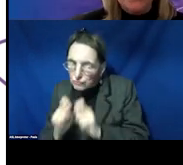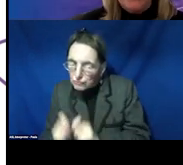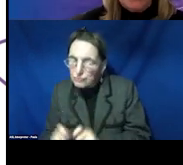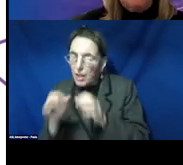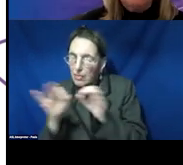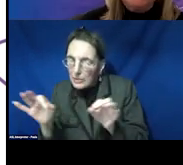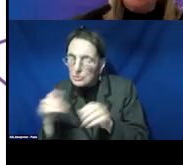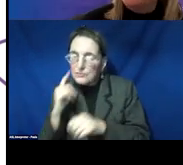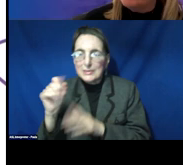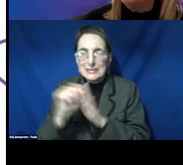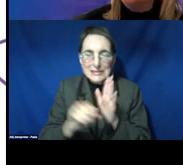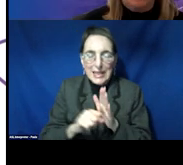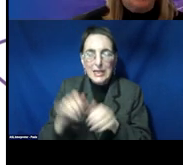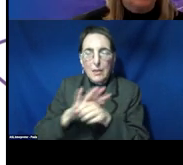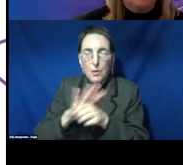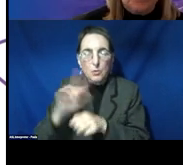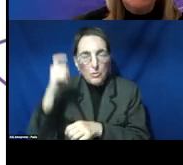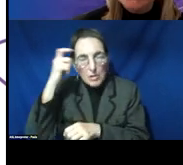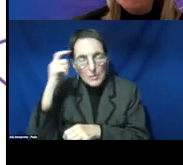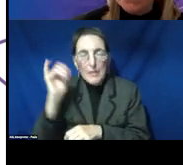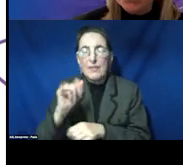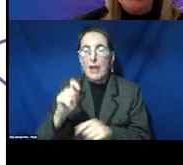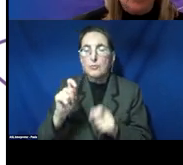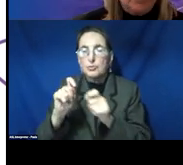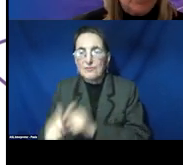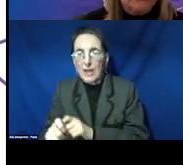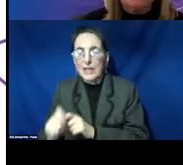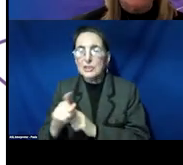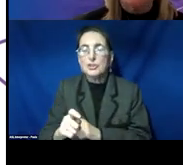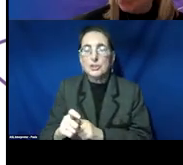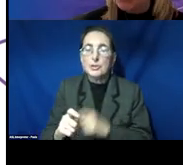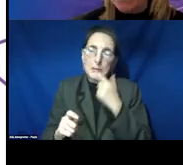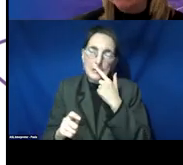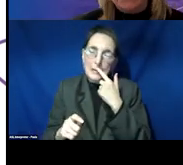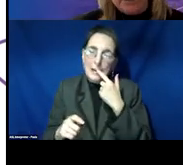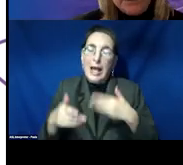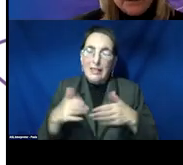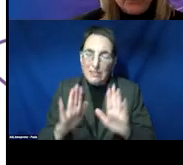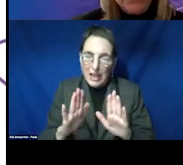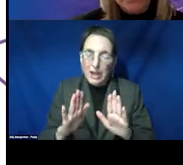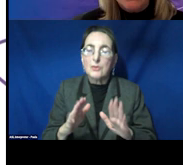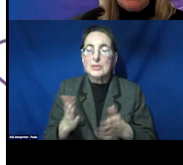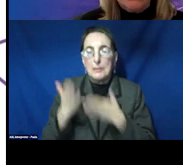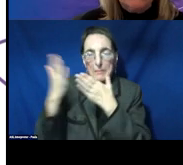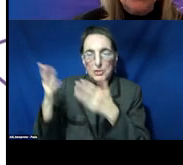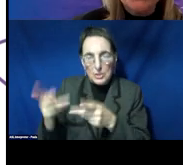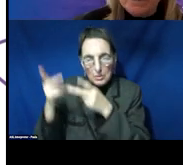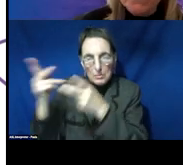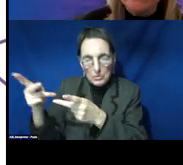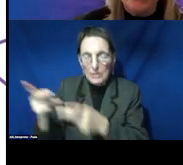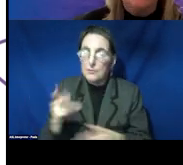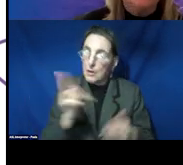governments. And it was revised to permit submission of proposals when programmatically necessary and